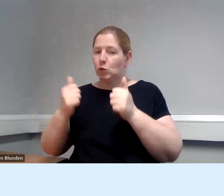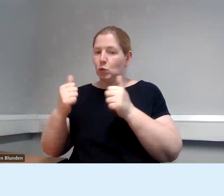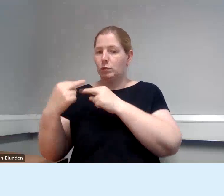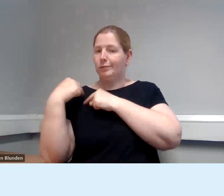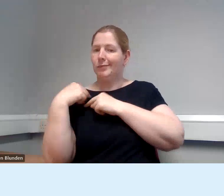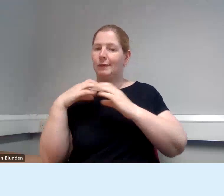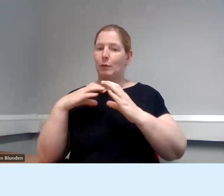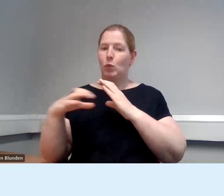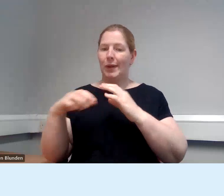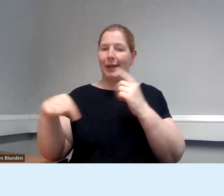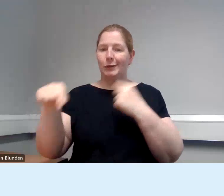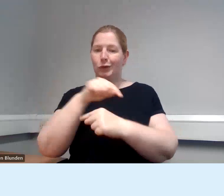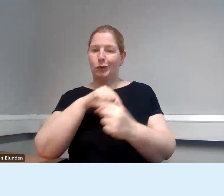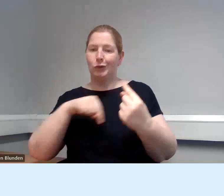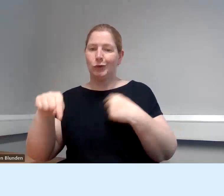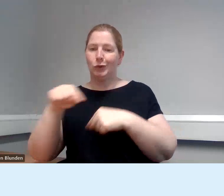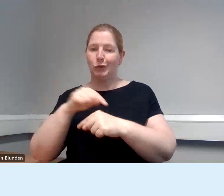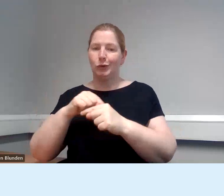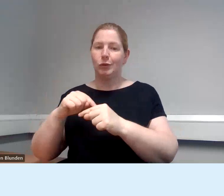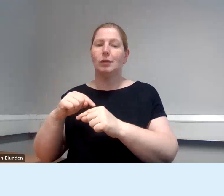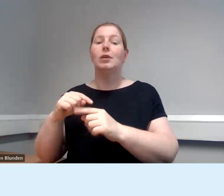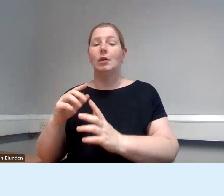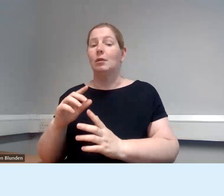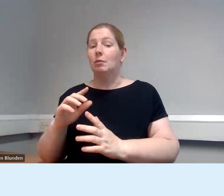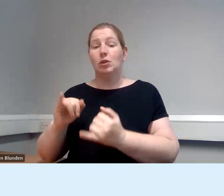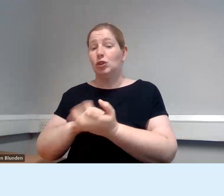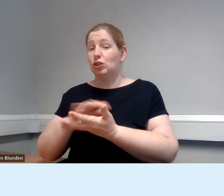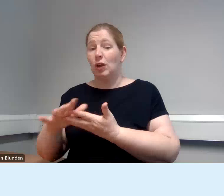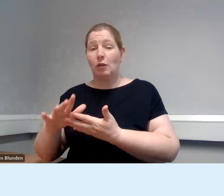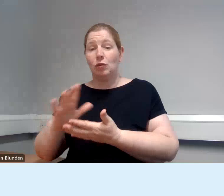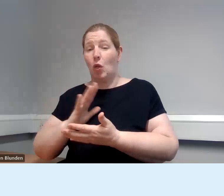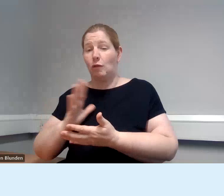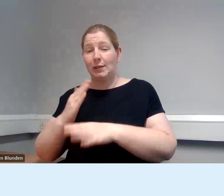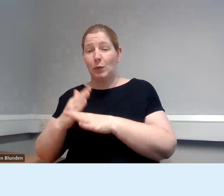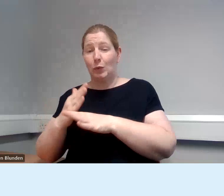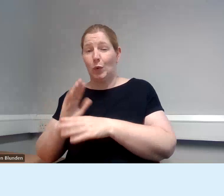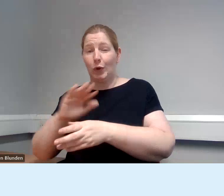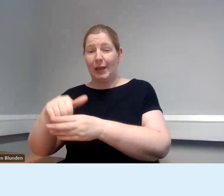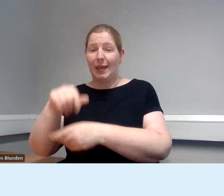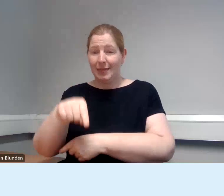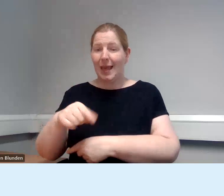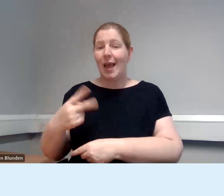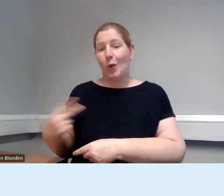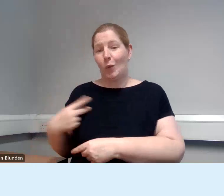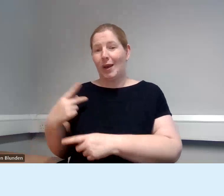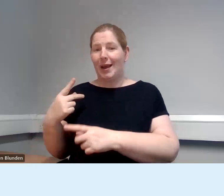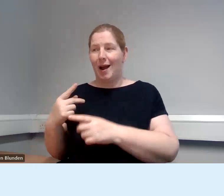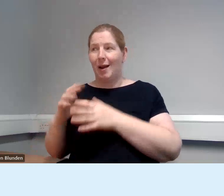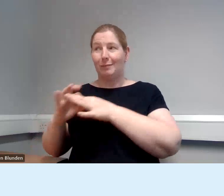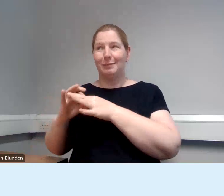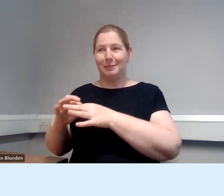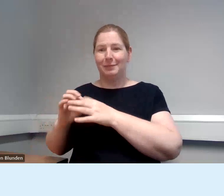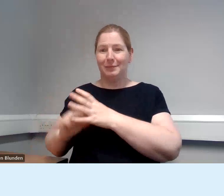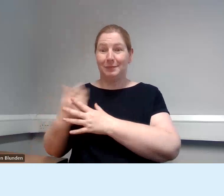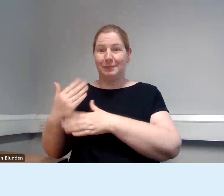an area that Sharon and her colleagues already work in. So Sharon and I are getting to know each other better by the day, I